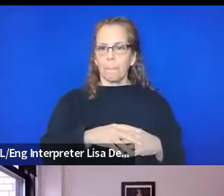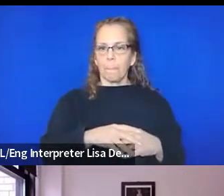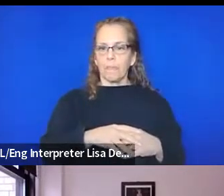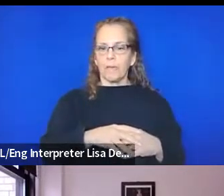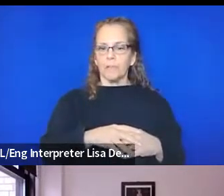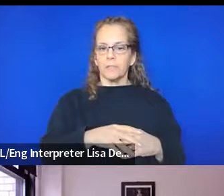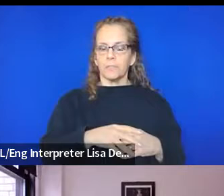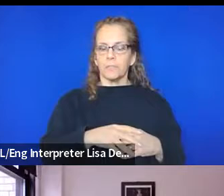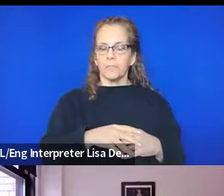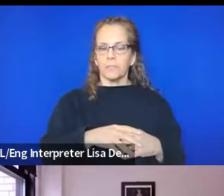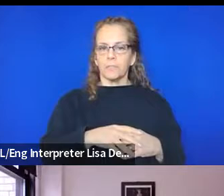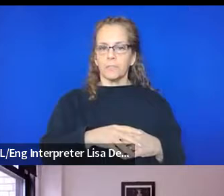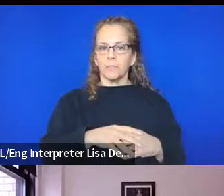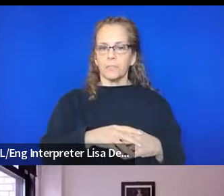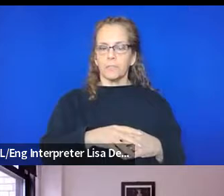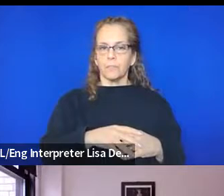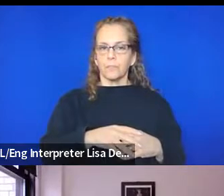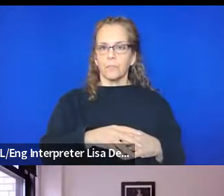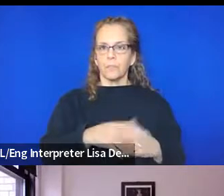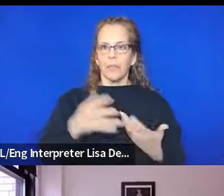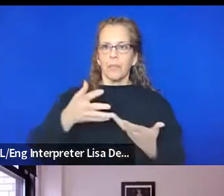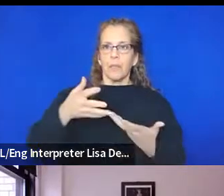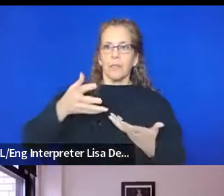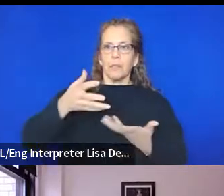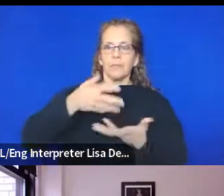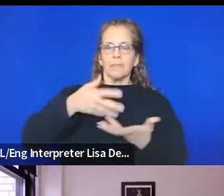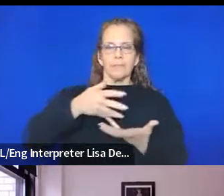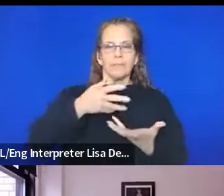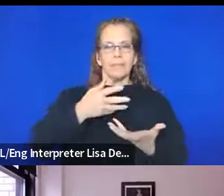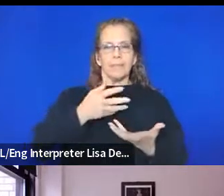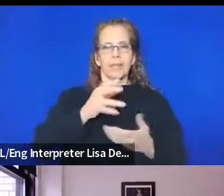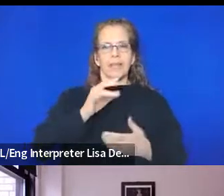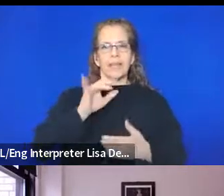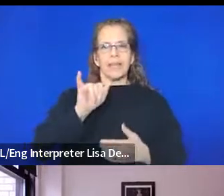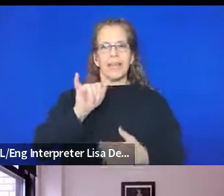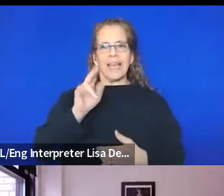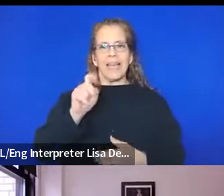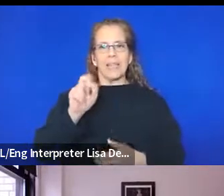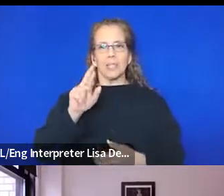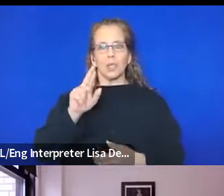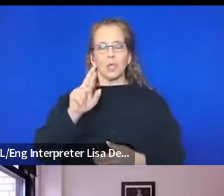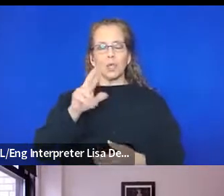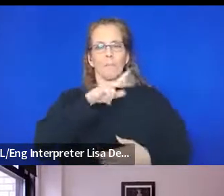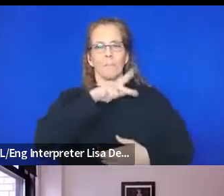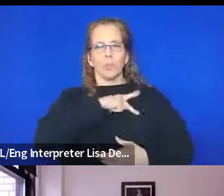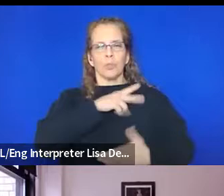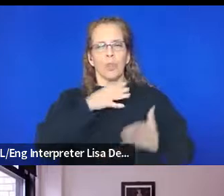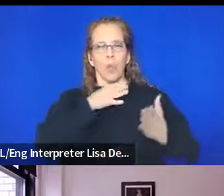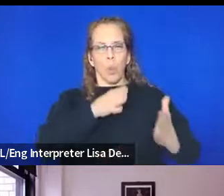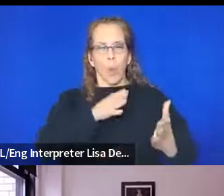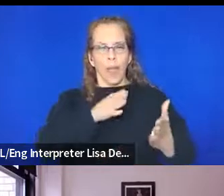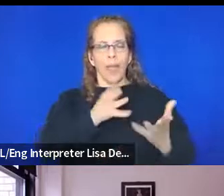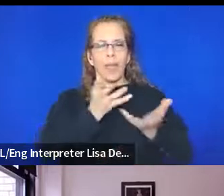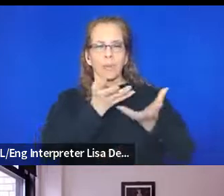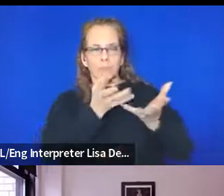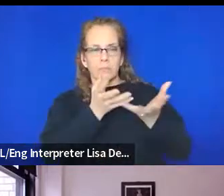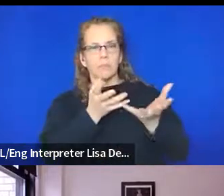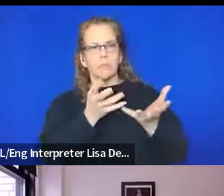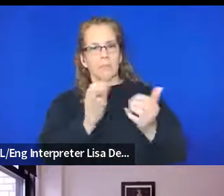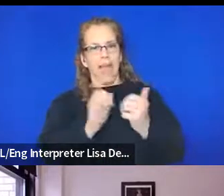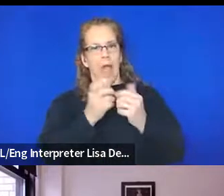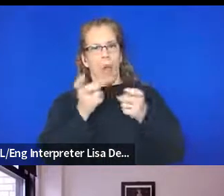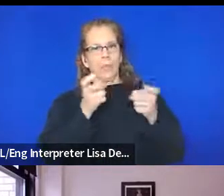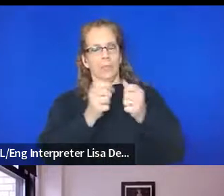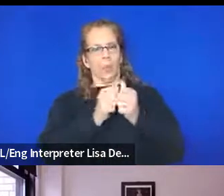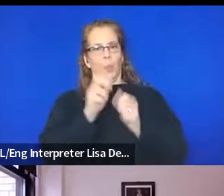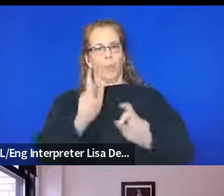the way in an interpersonal way you would want to talk to, you would want to be dealt with, which is like, this is what's going to happen. This is what I know. Be great. Maybe